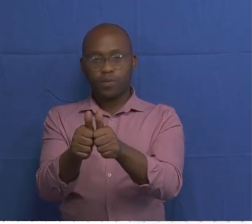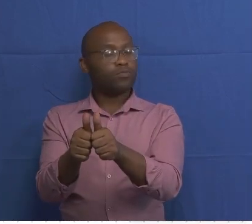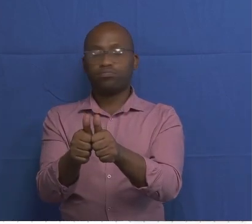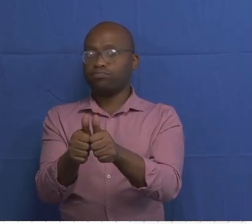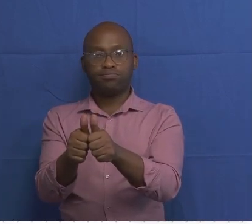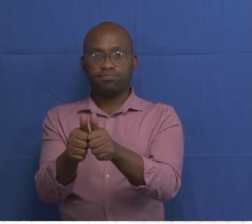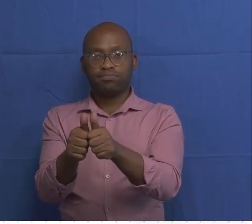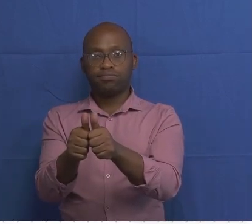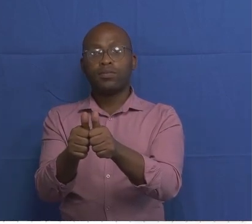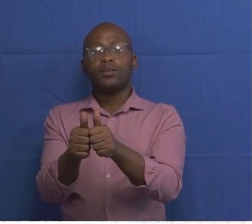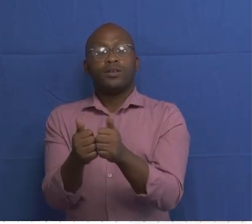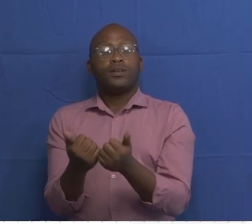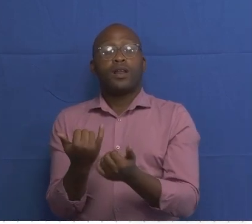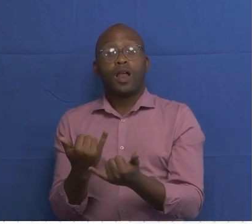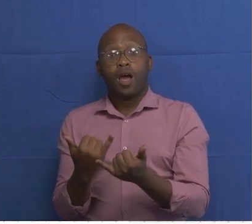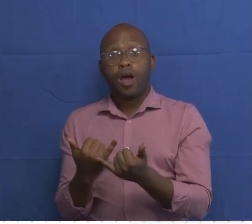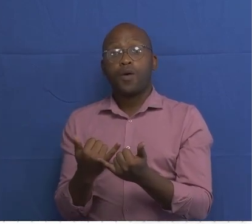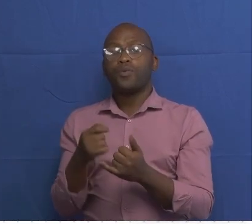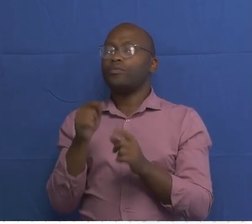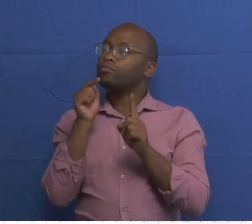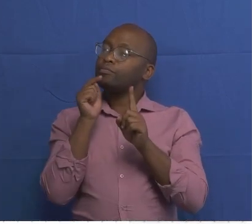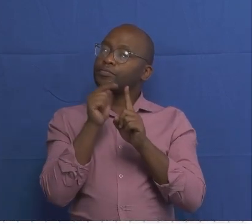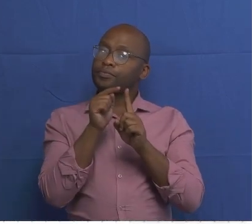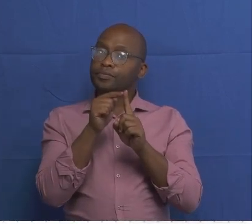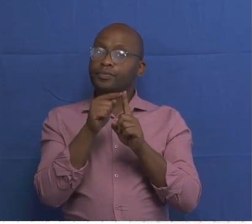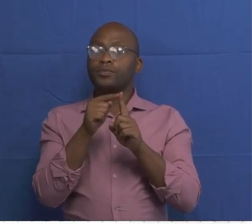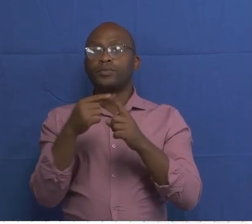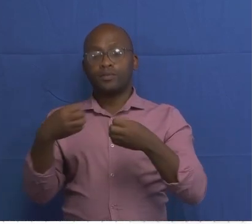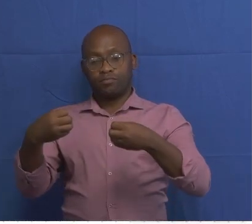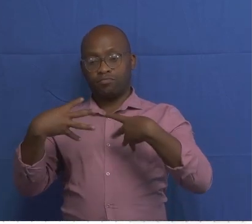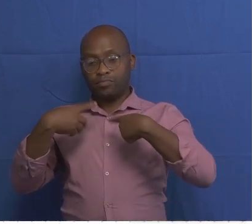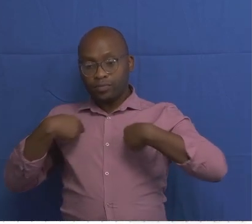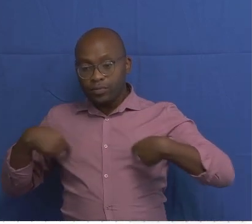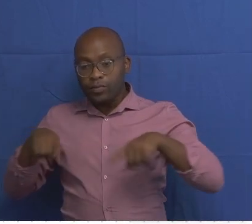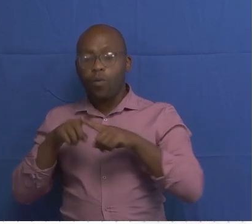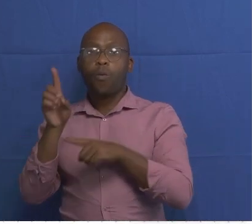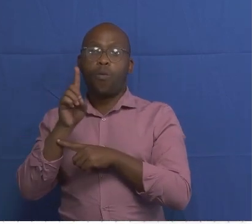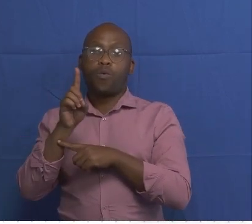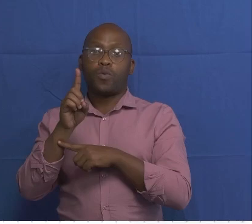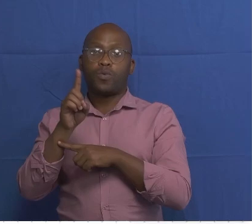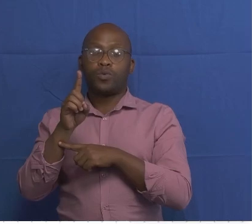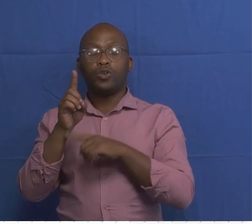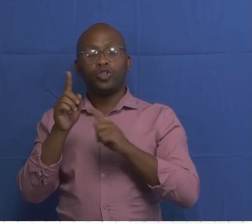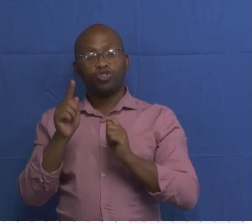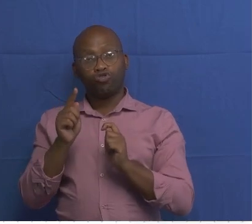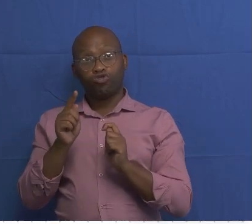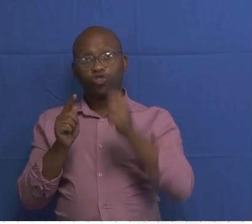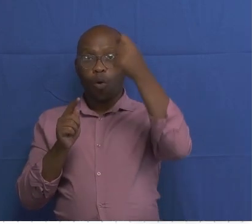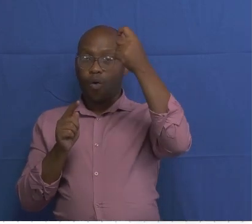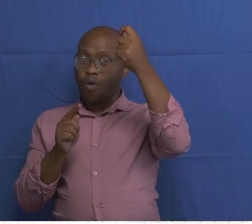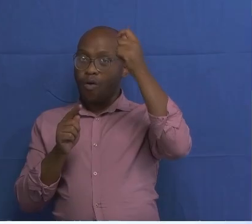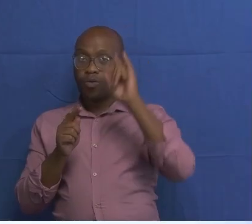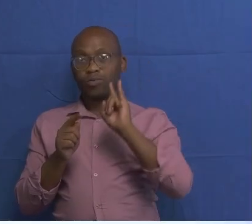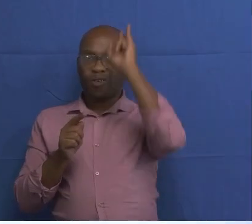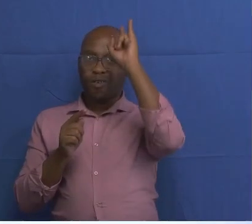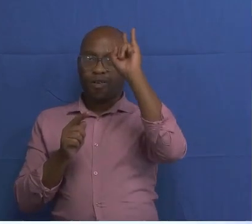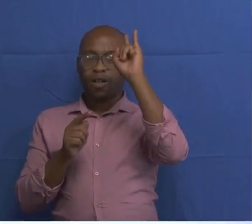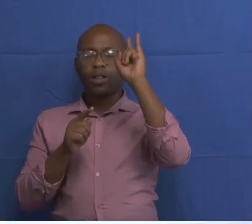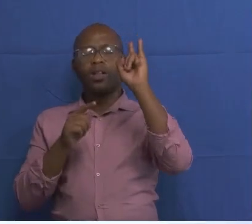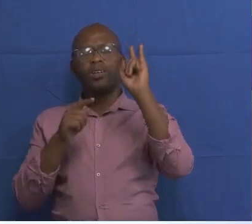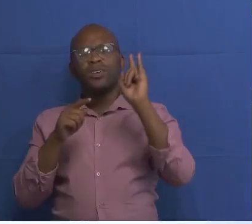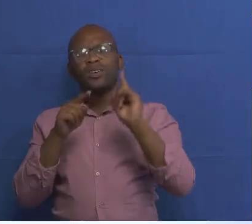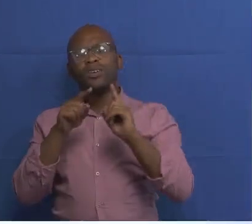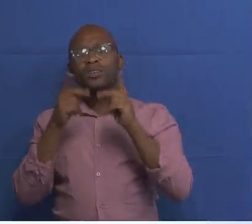Okay, and now the heterozygous, it will give us a tall phenotype. Why is it giving us a tall